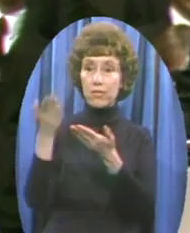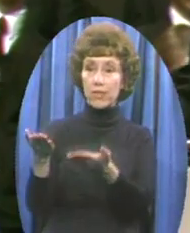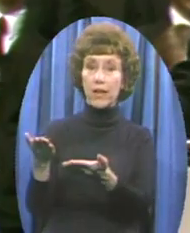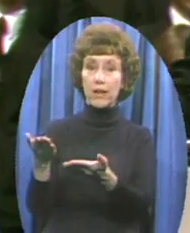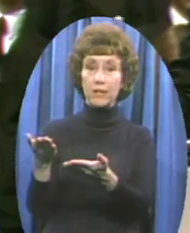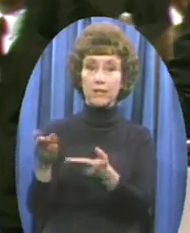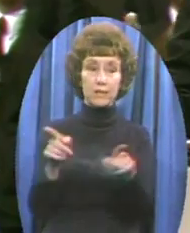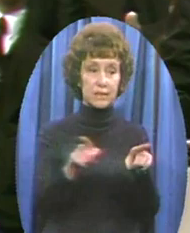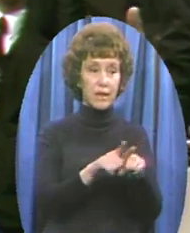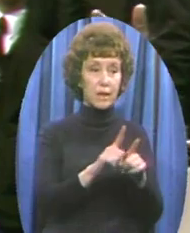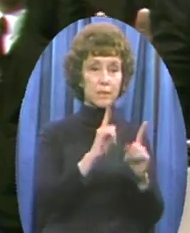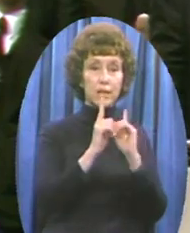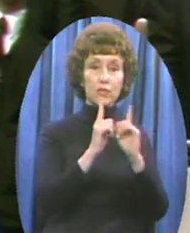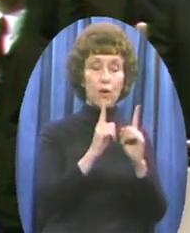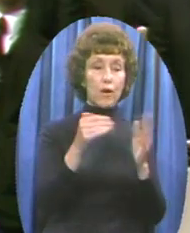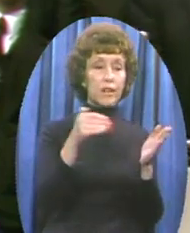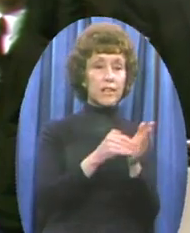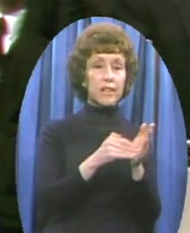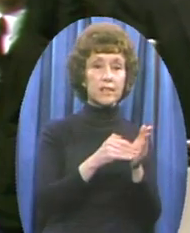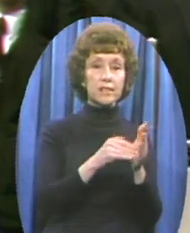there are many who do,